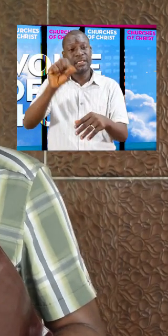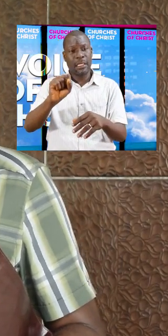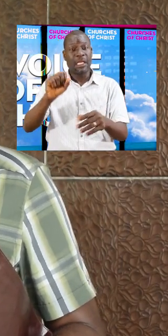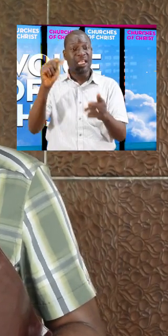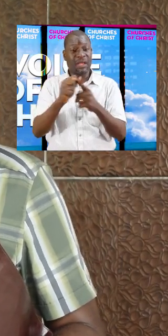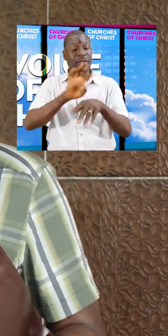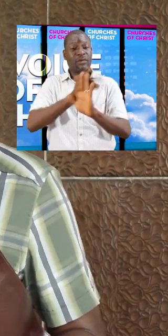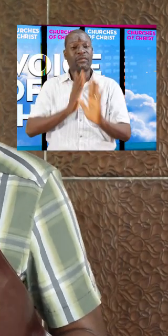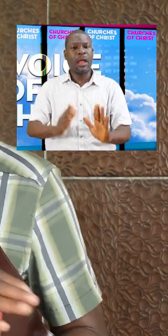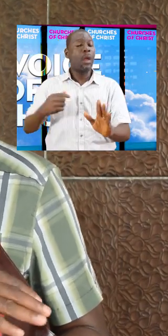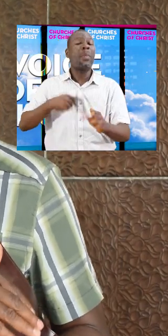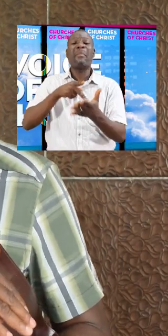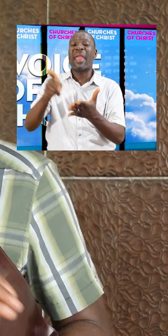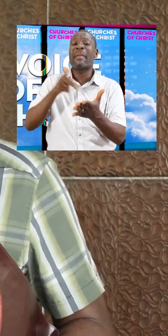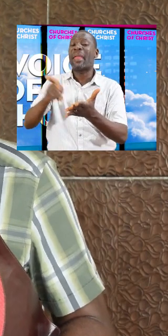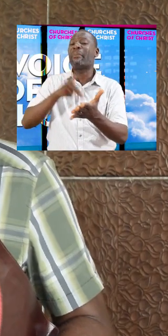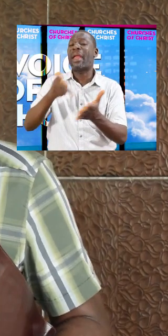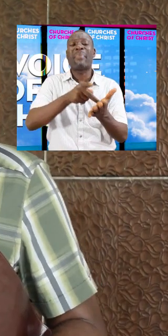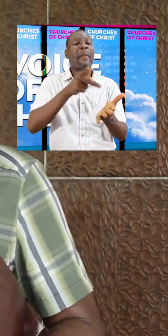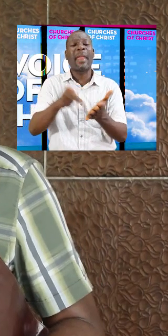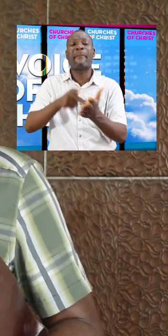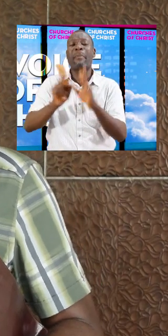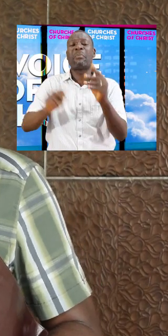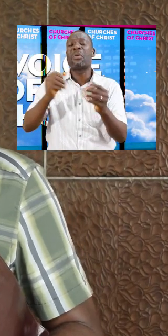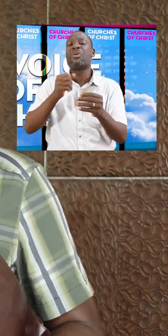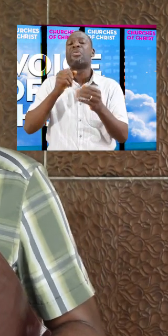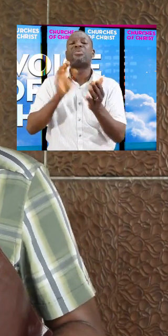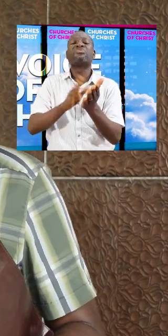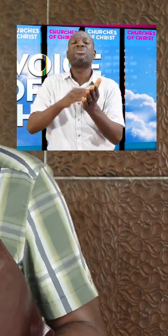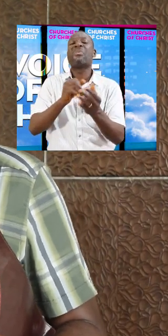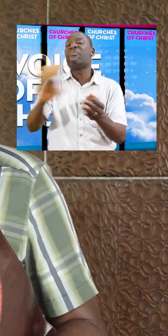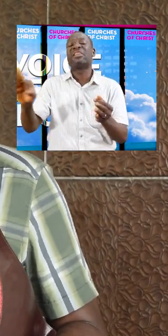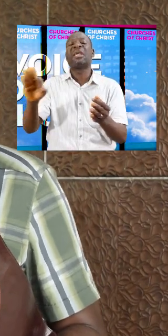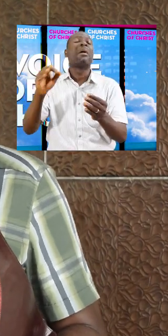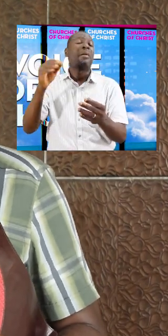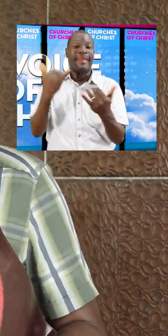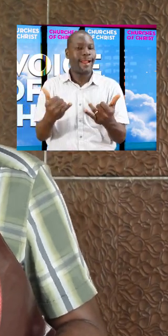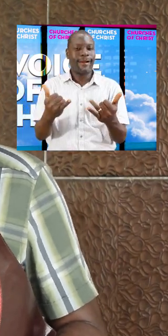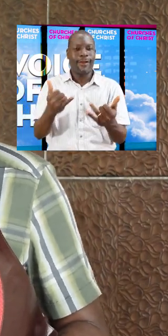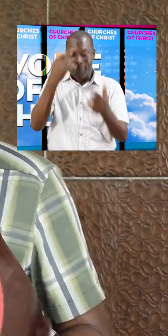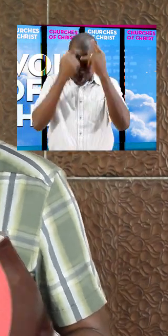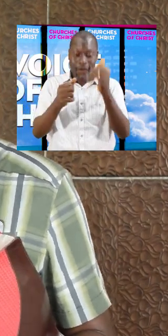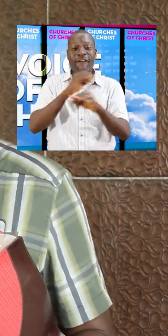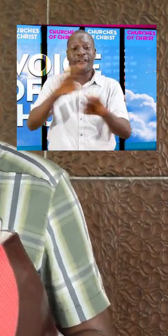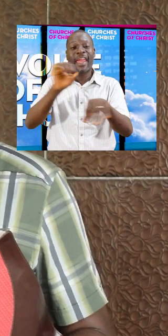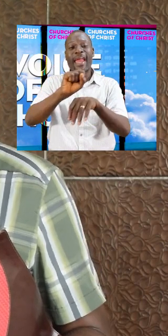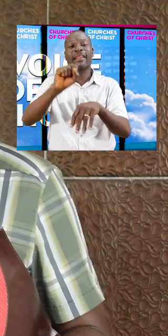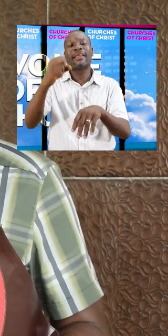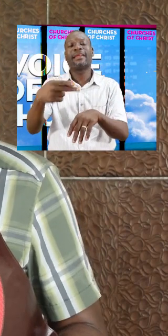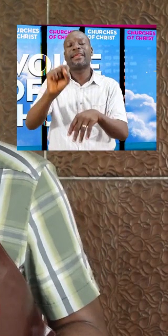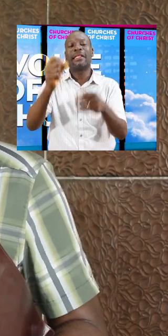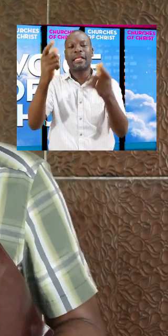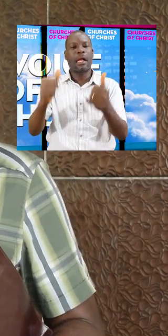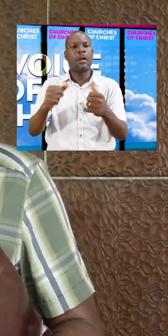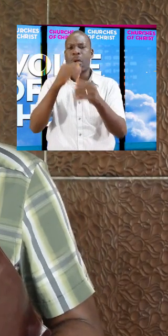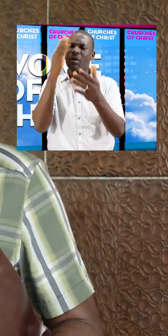Church of Christ no ne etua nkwala bebre school fees e de ma wo mo and na free SHS eba ye no ye ntua ebio enti